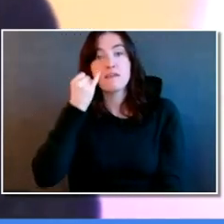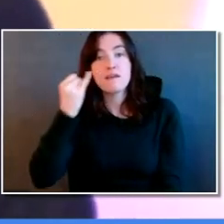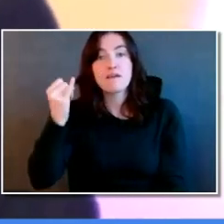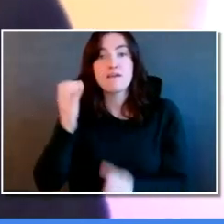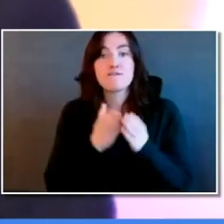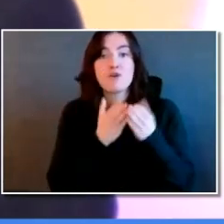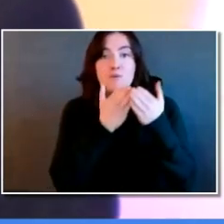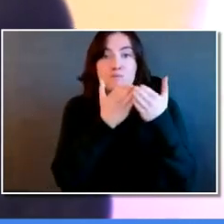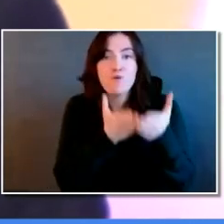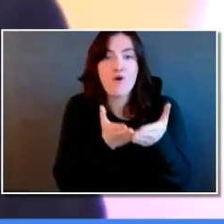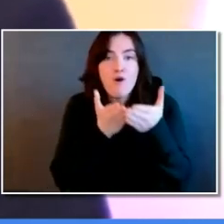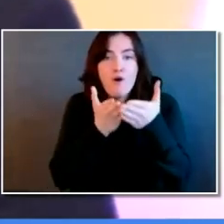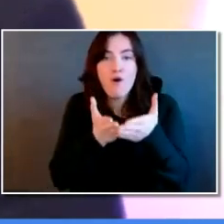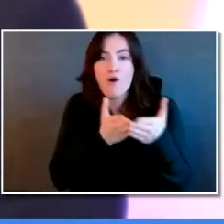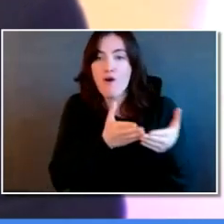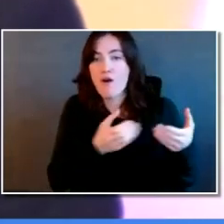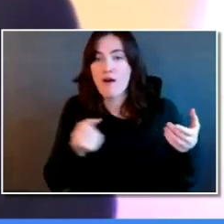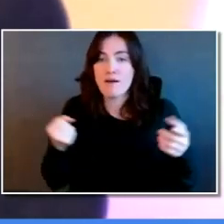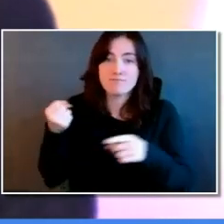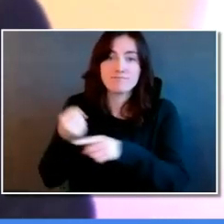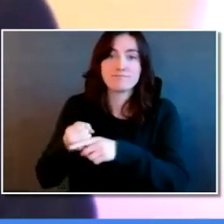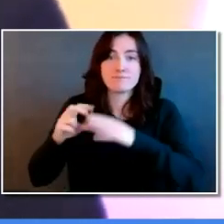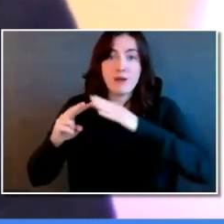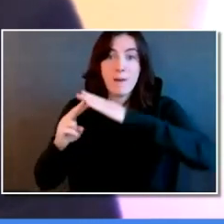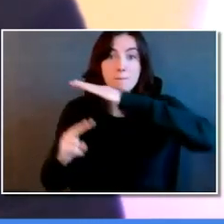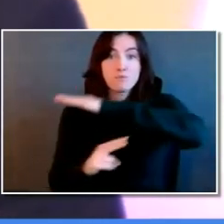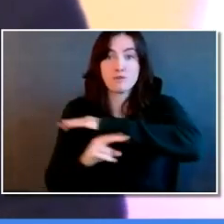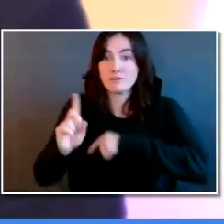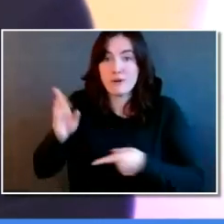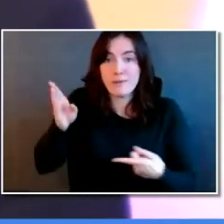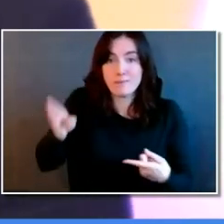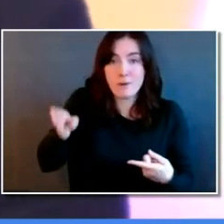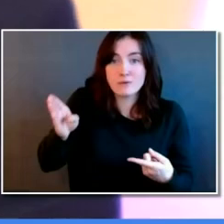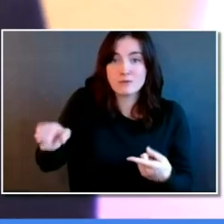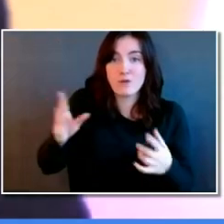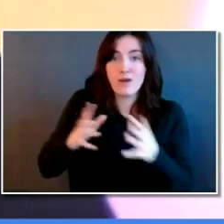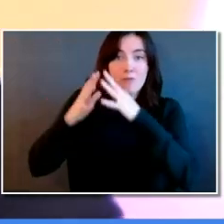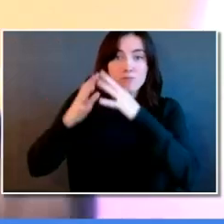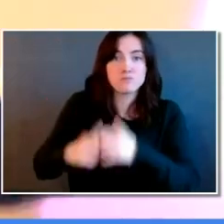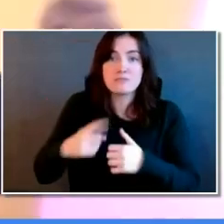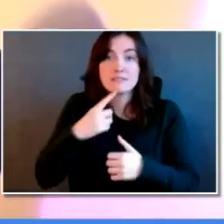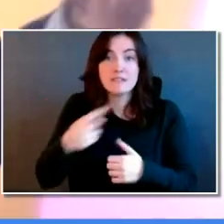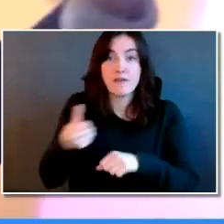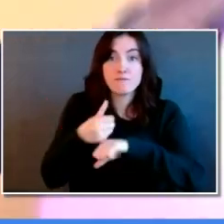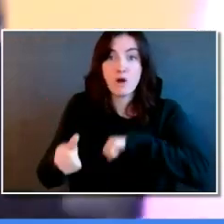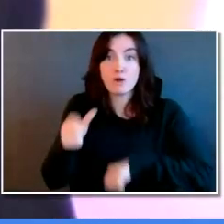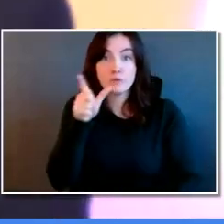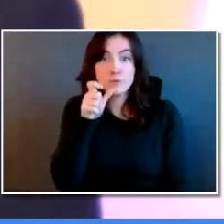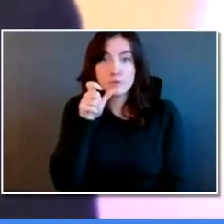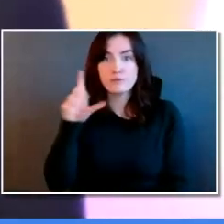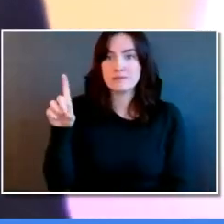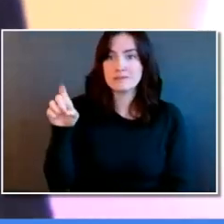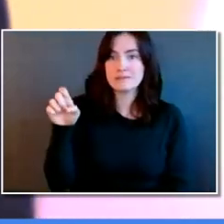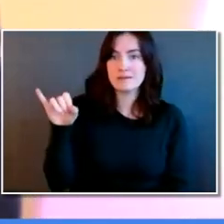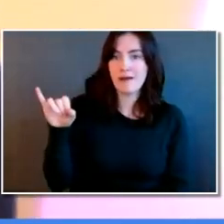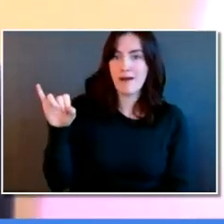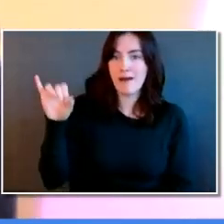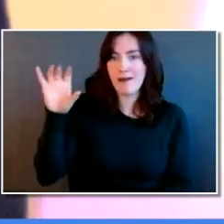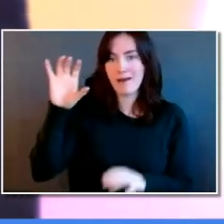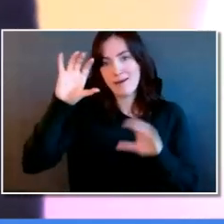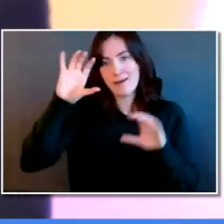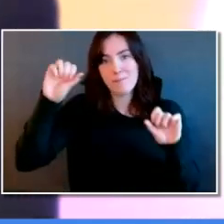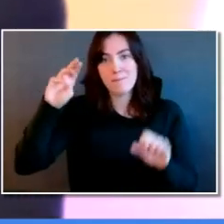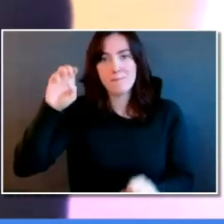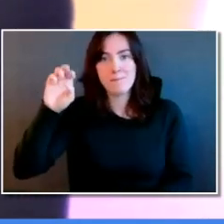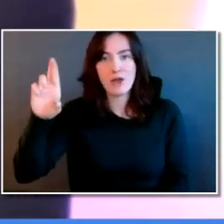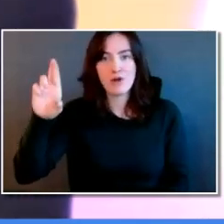a bridge in Baltimore and knocks it down, they say it's the fault of who? The DEI mayor. As